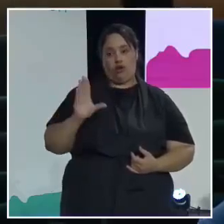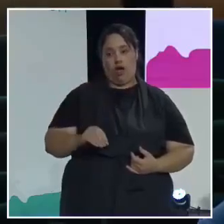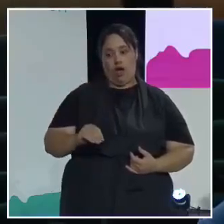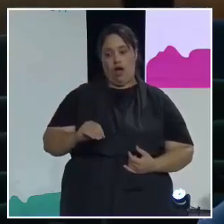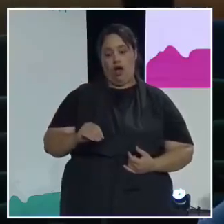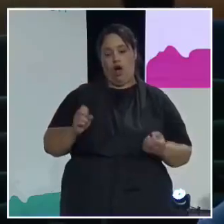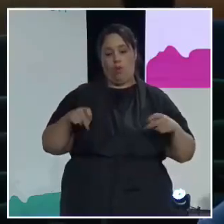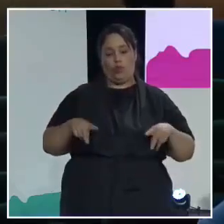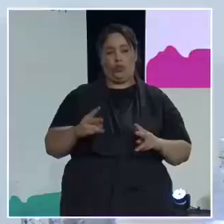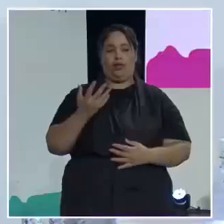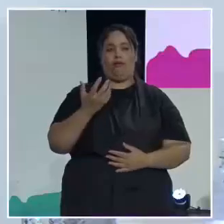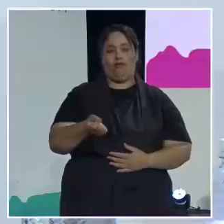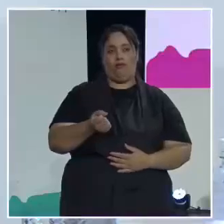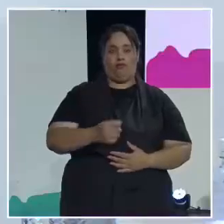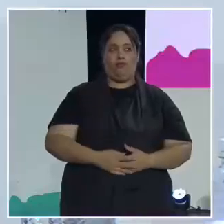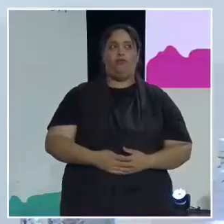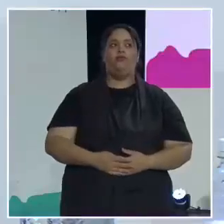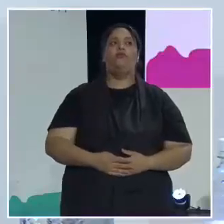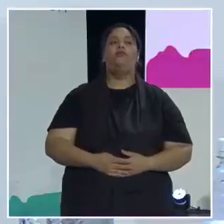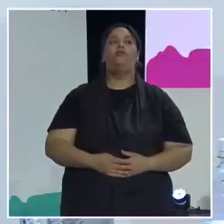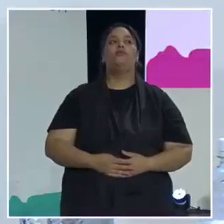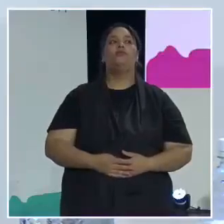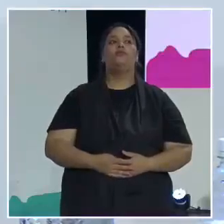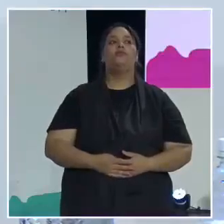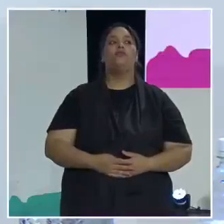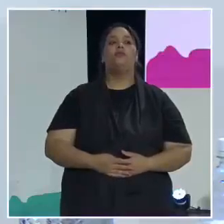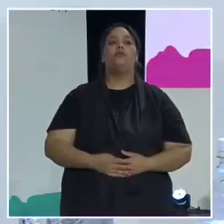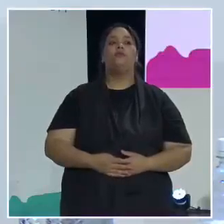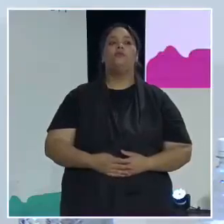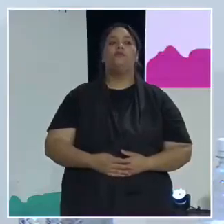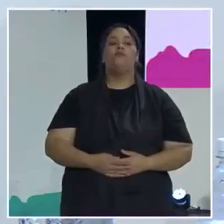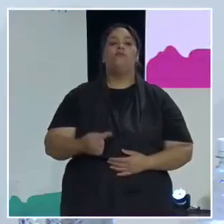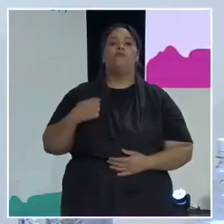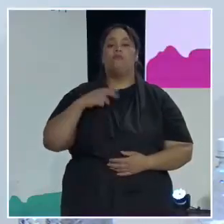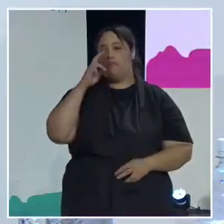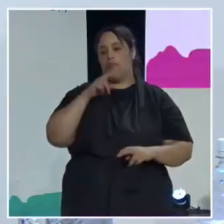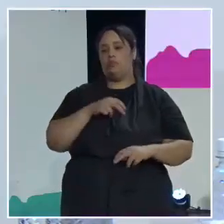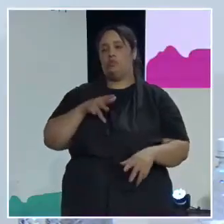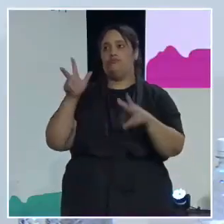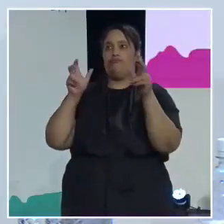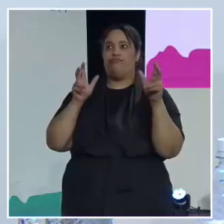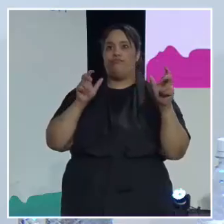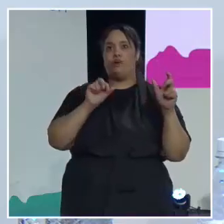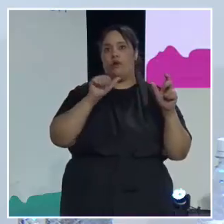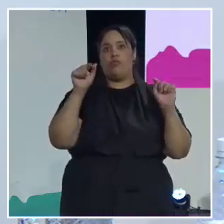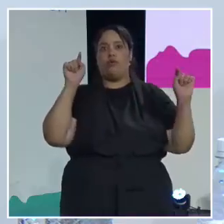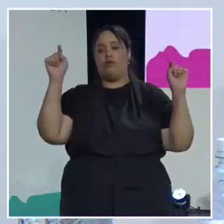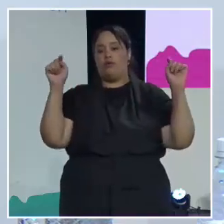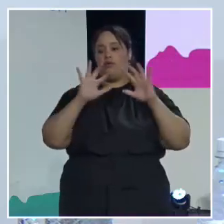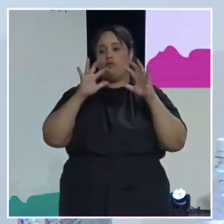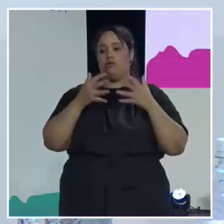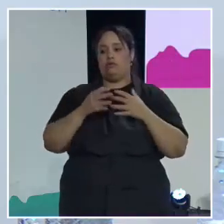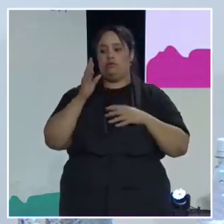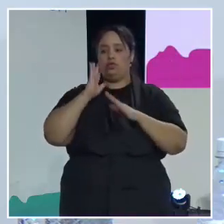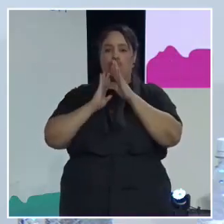an opportunity really to learn from all the history of the world and all the experiences, and to